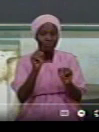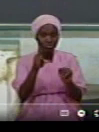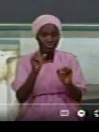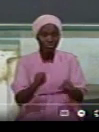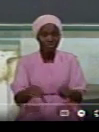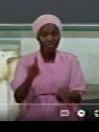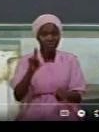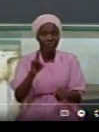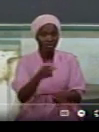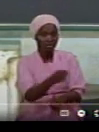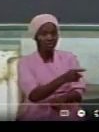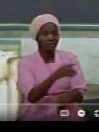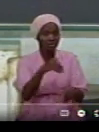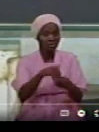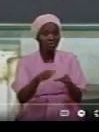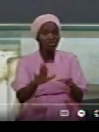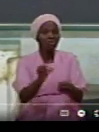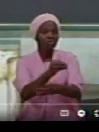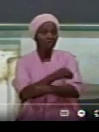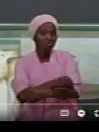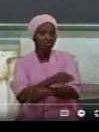You find them in your community.